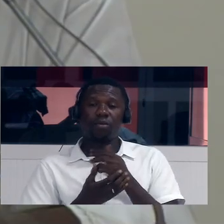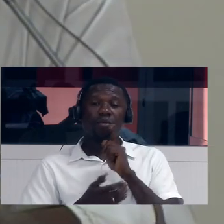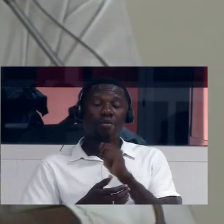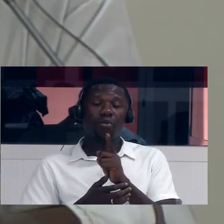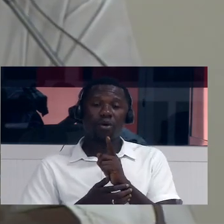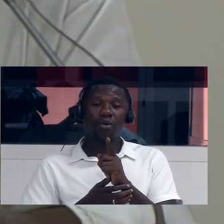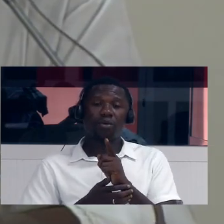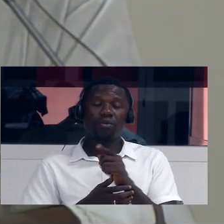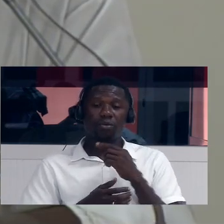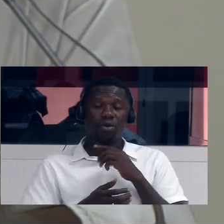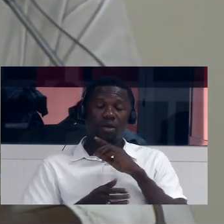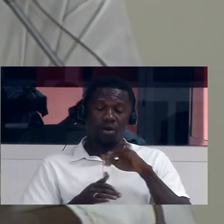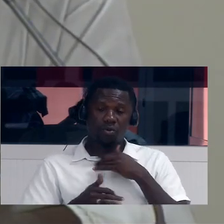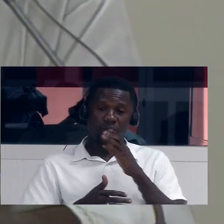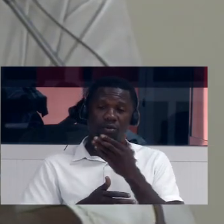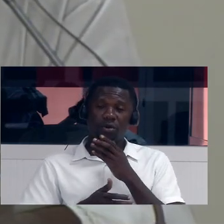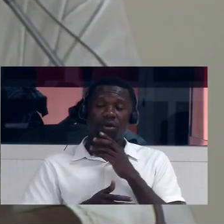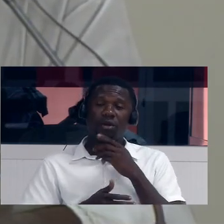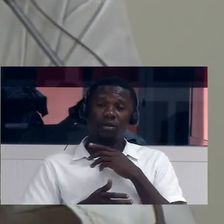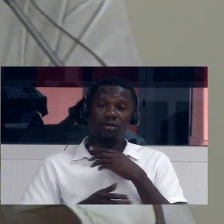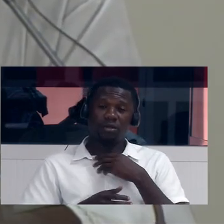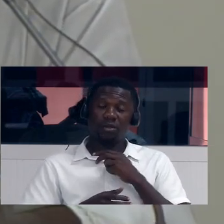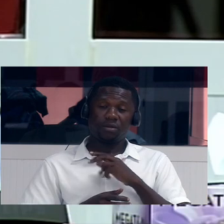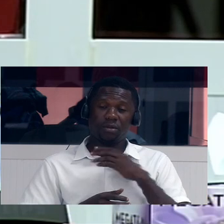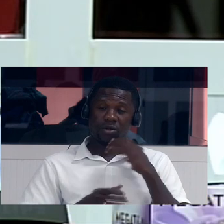but I will be the victor.